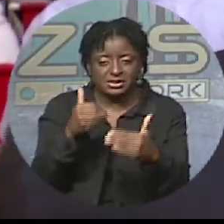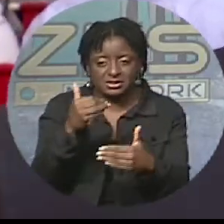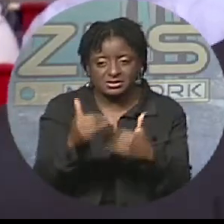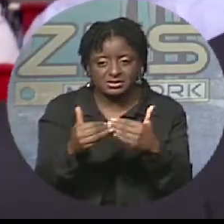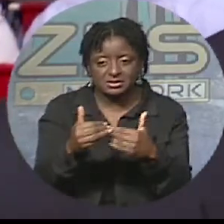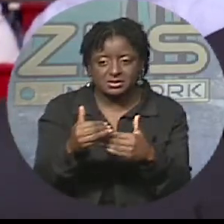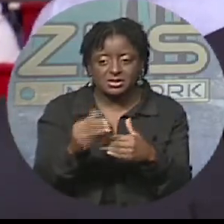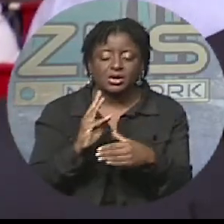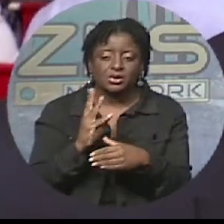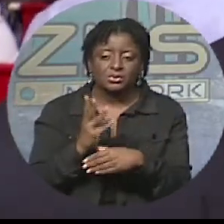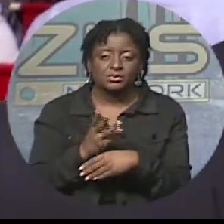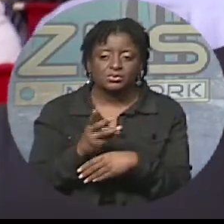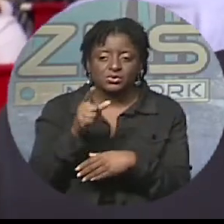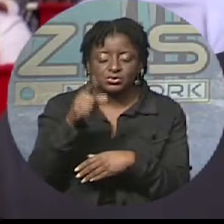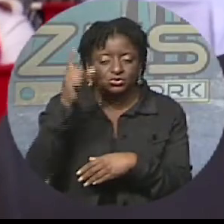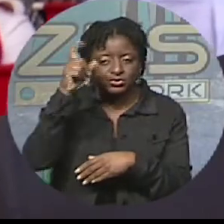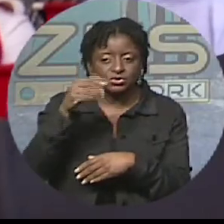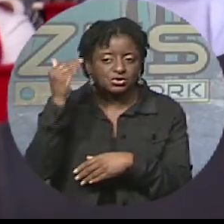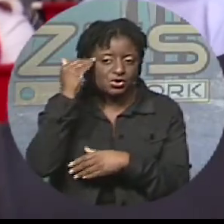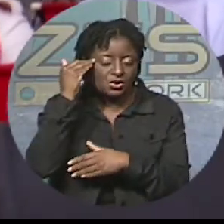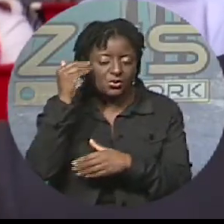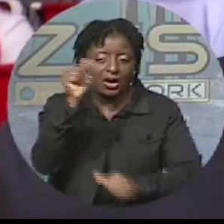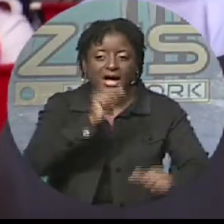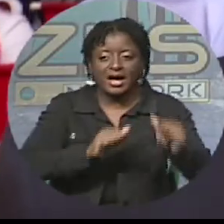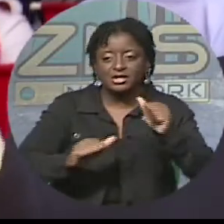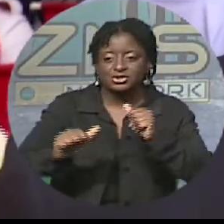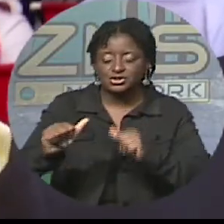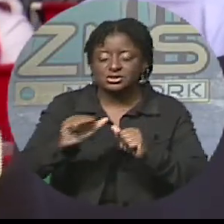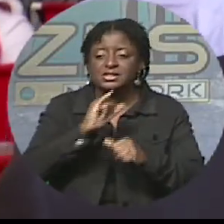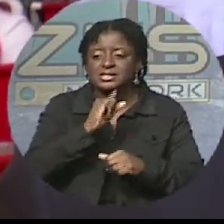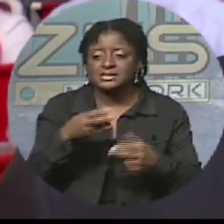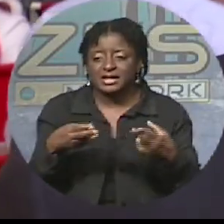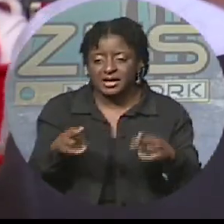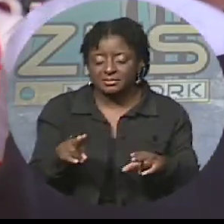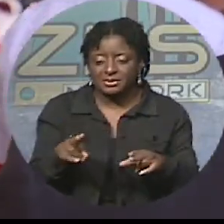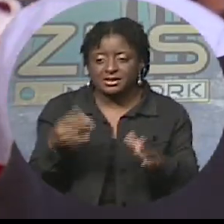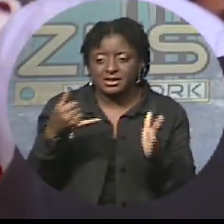you should be aware that action is being taken. It's going to be done systematically and in order.